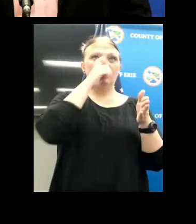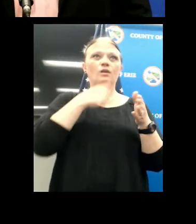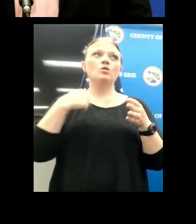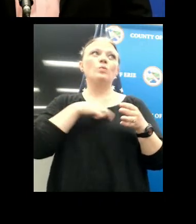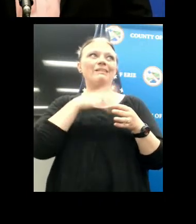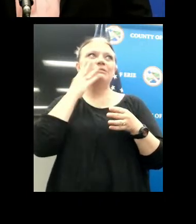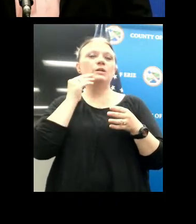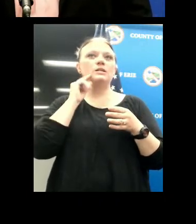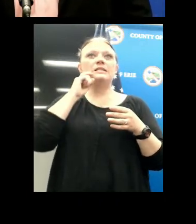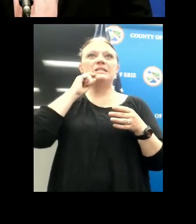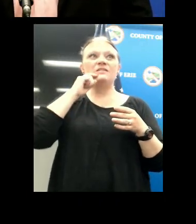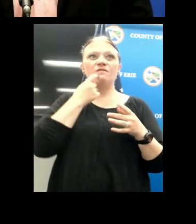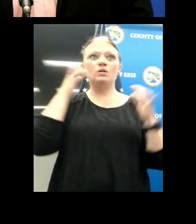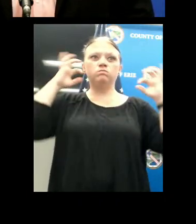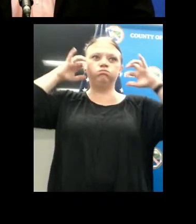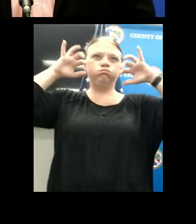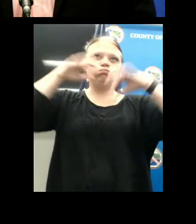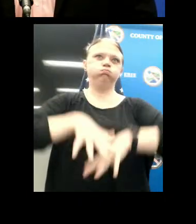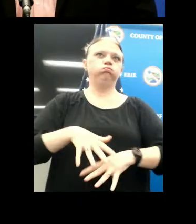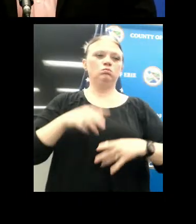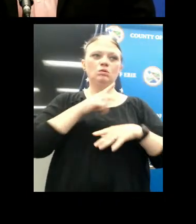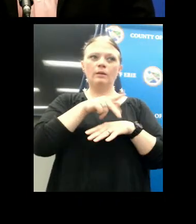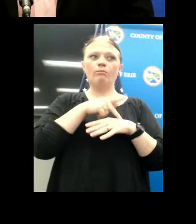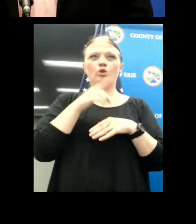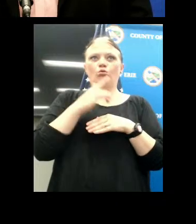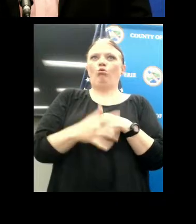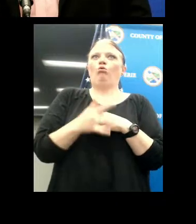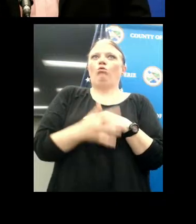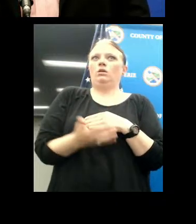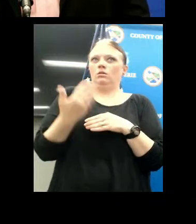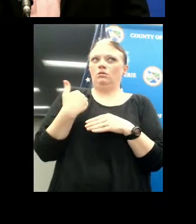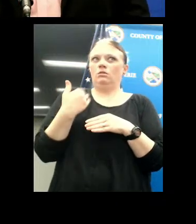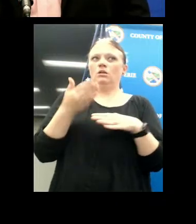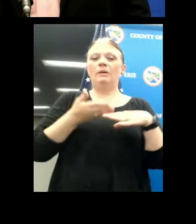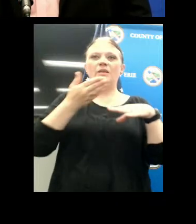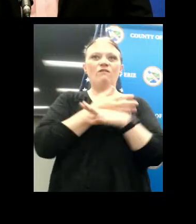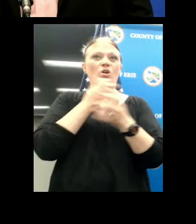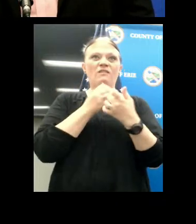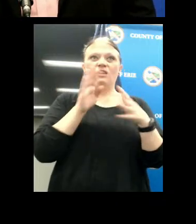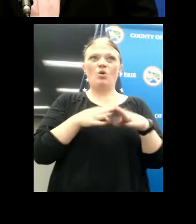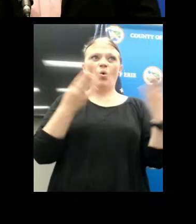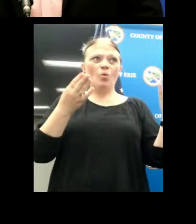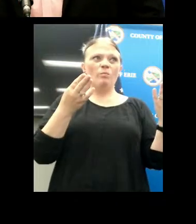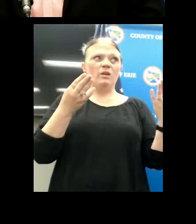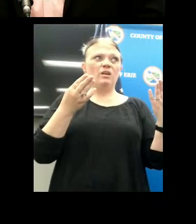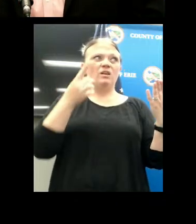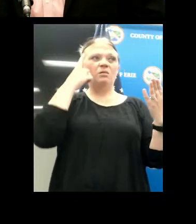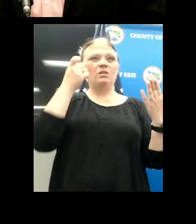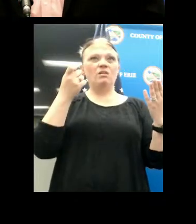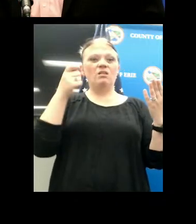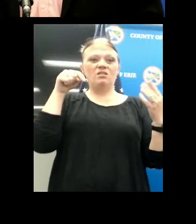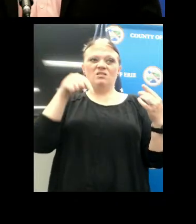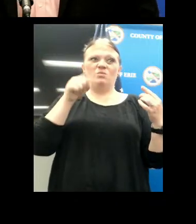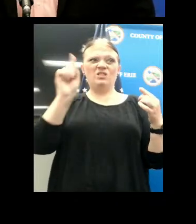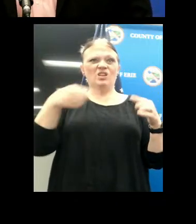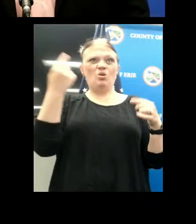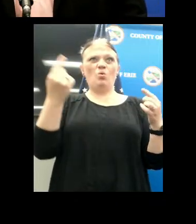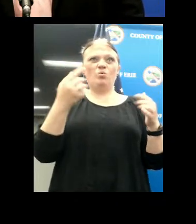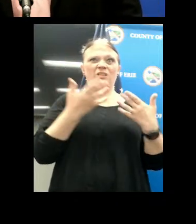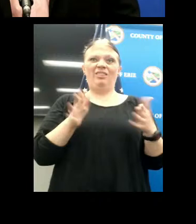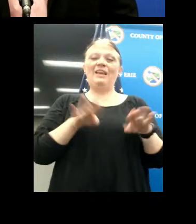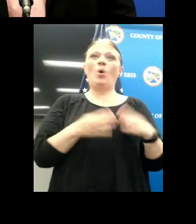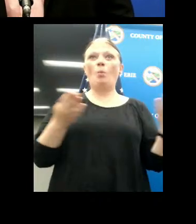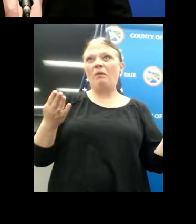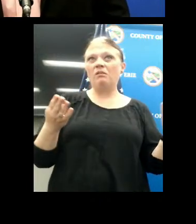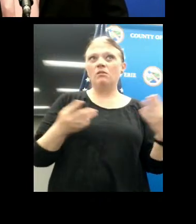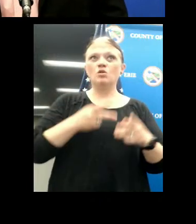experience some severe overcrowding in our parks early on, before things were open, because we were seemingly the only game in town open. To